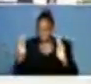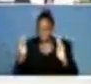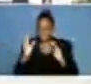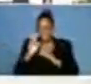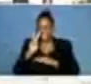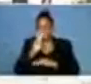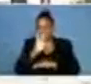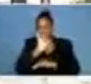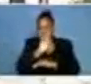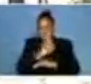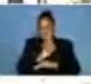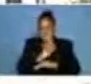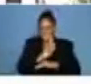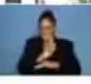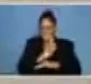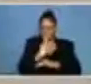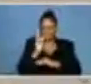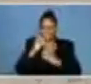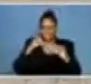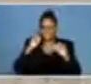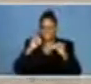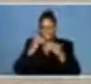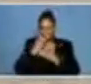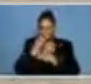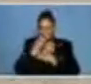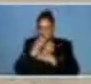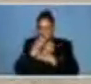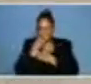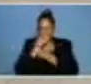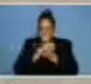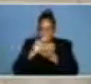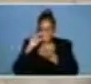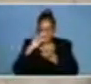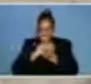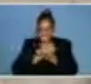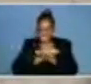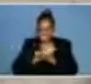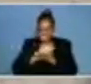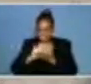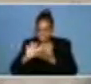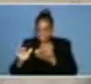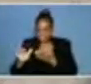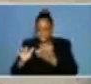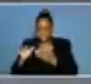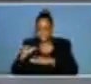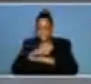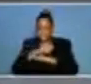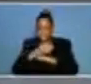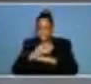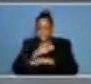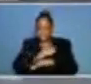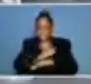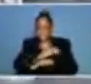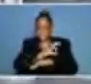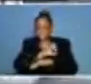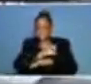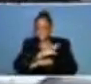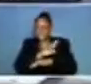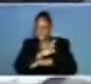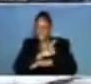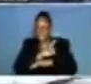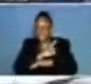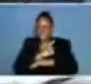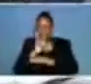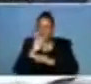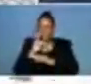VIP lounge, as well as major upgrades to the playing field, overseen by Andy Ford, which should allow for better drainage,